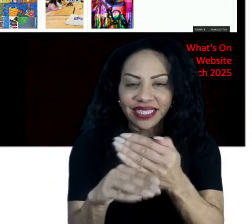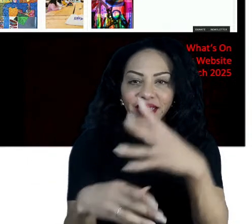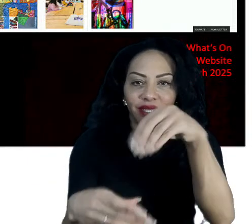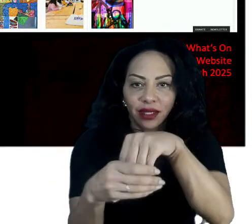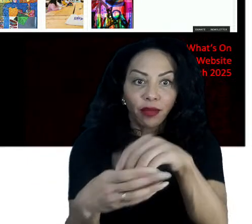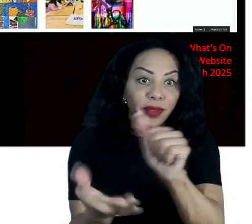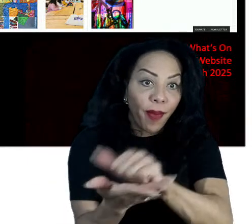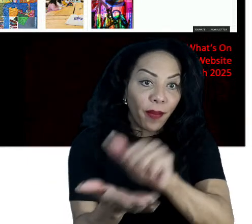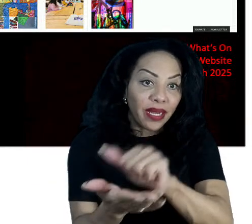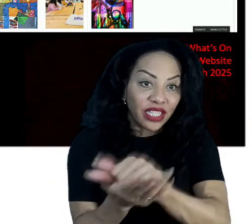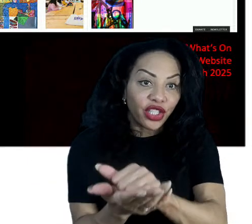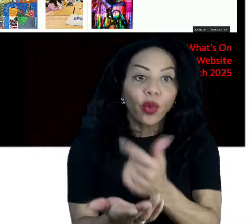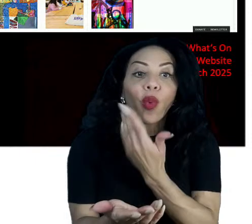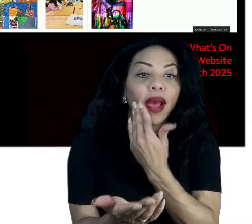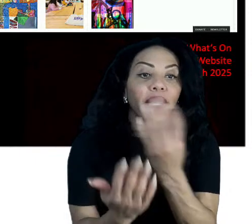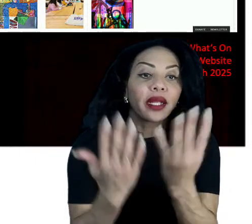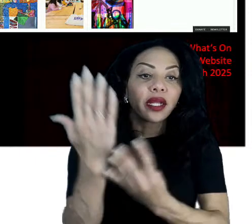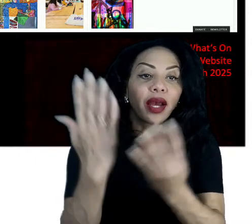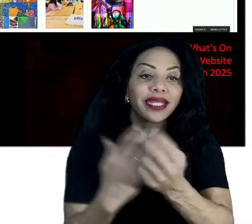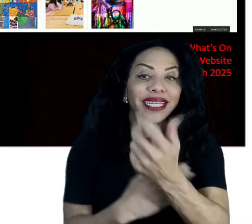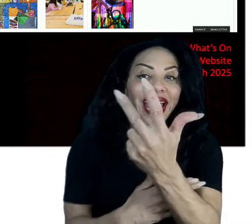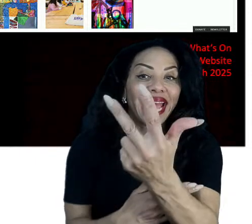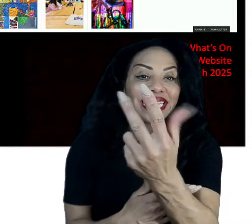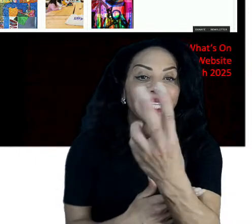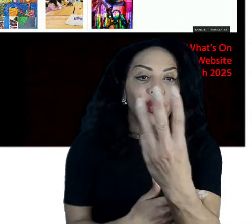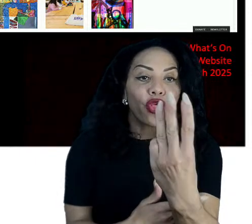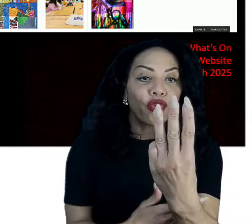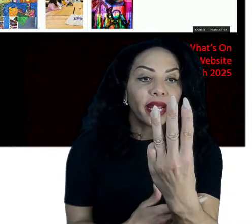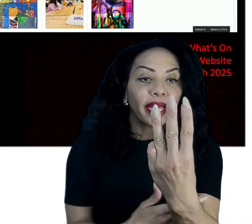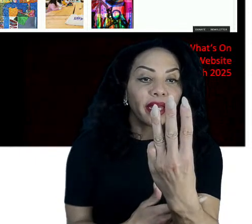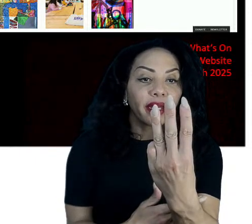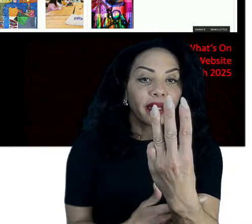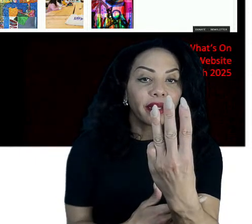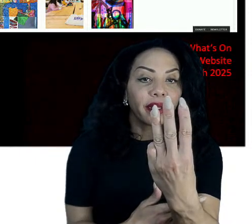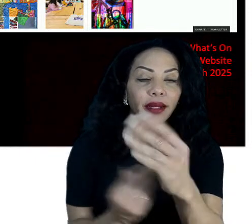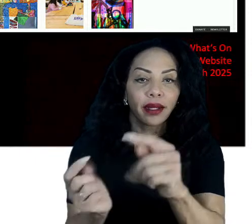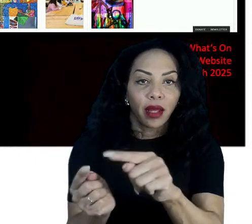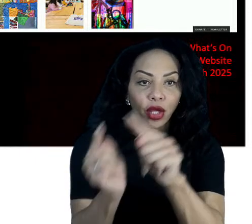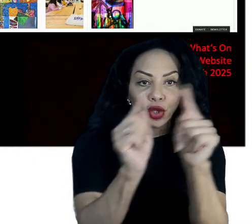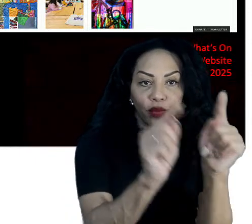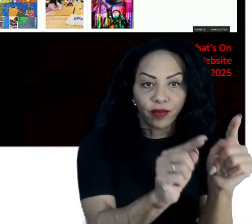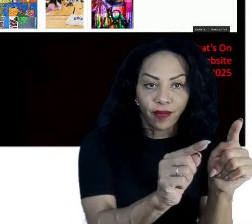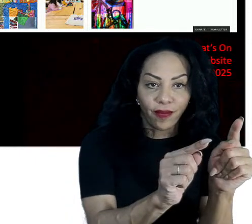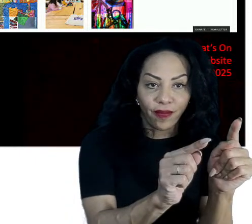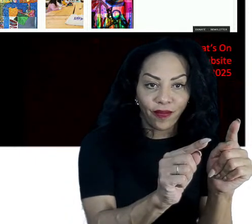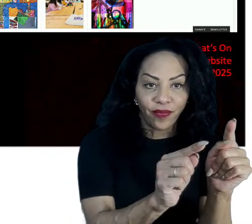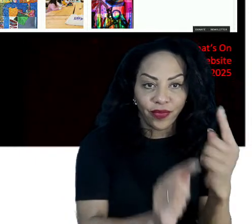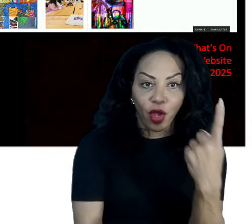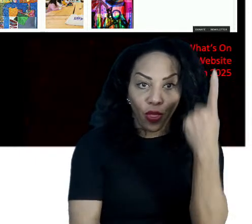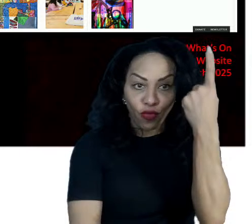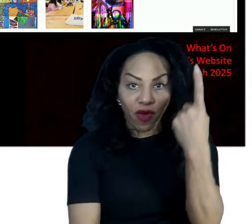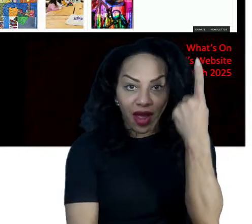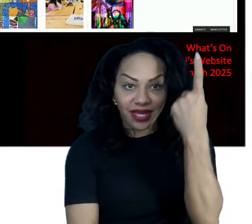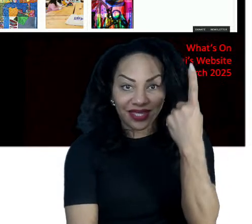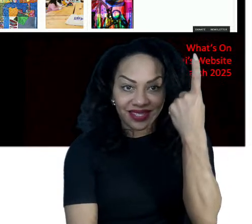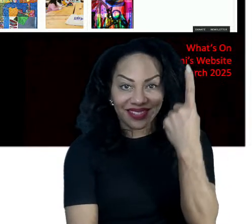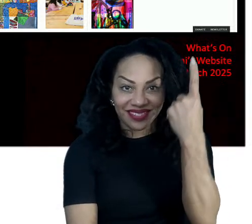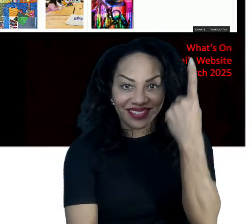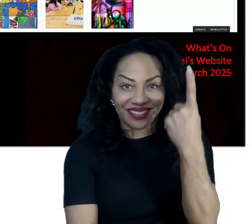in 1983. And then on the right is a screenshot of Arnolfini's